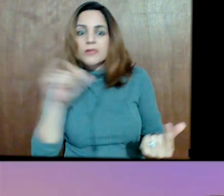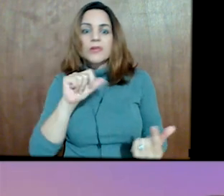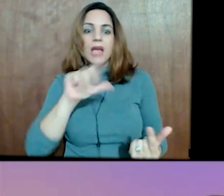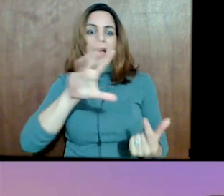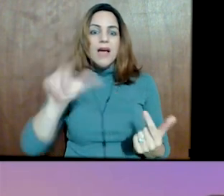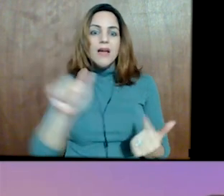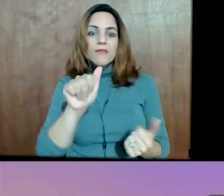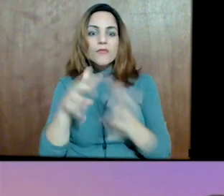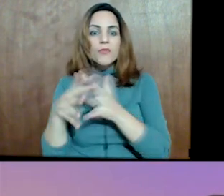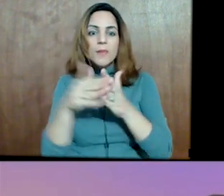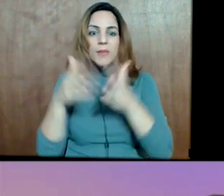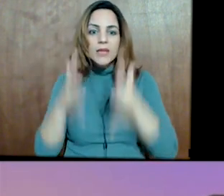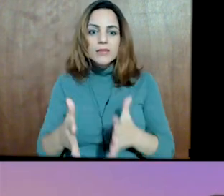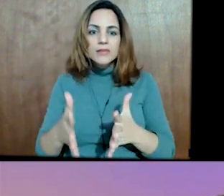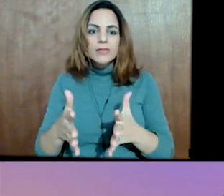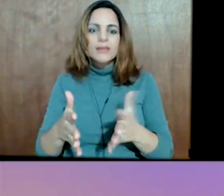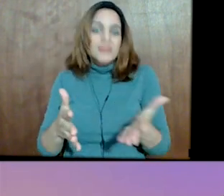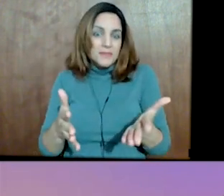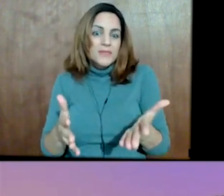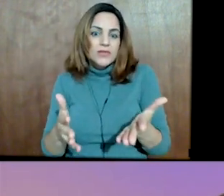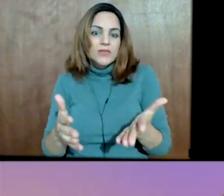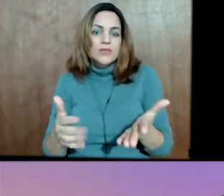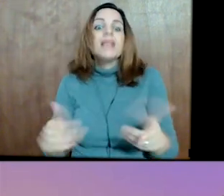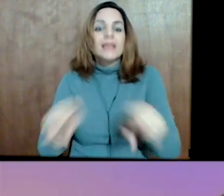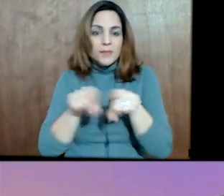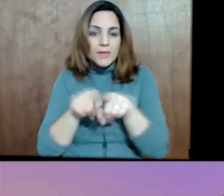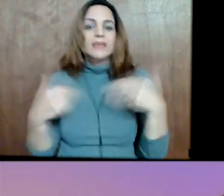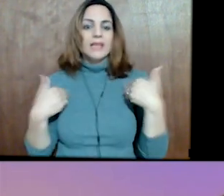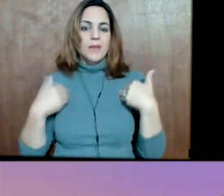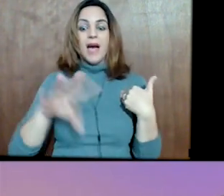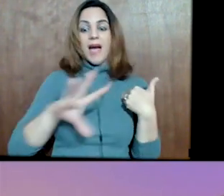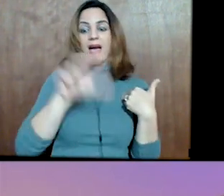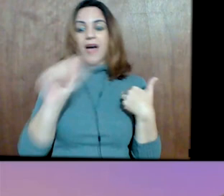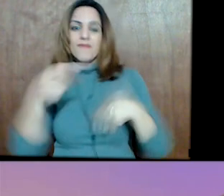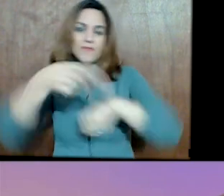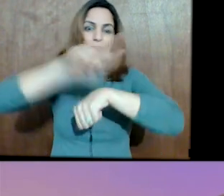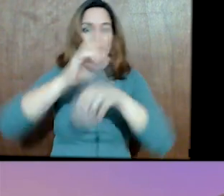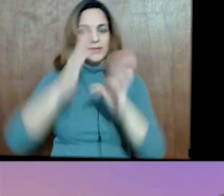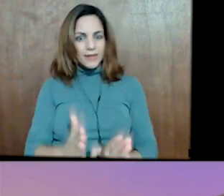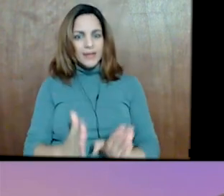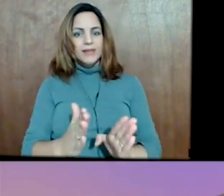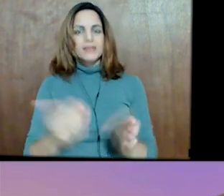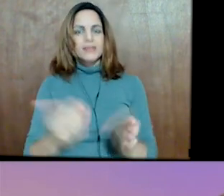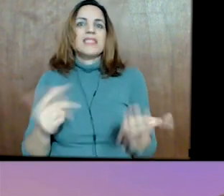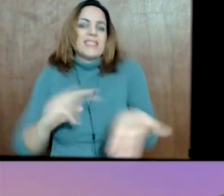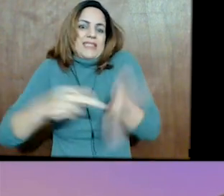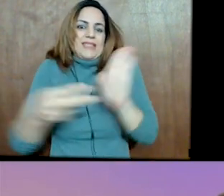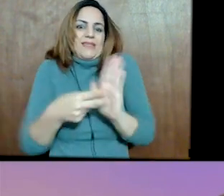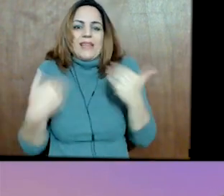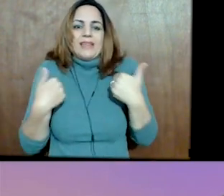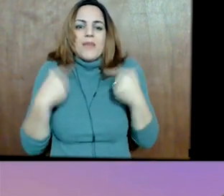the group, Afro Boricuas played a prominent role. We had six people in the initial leadership of the Young